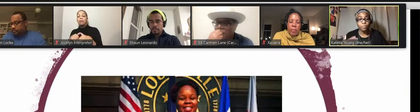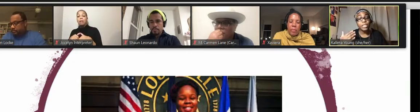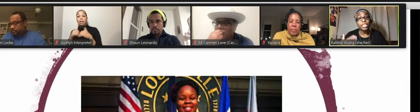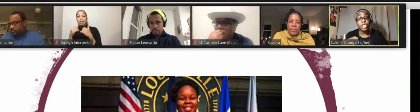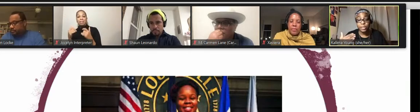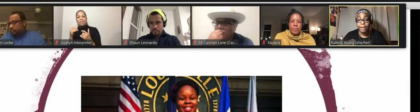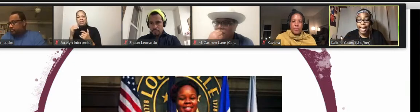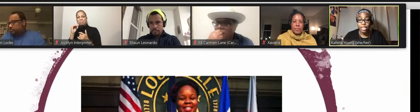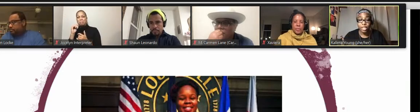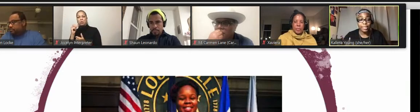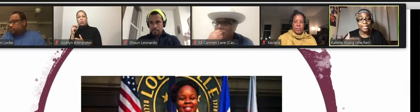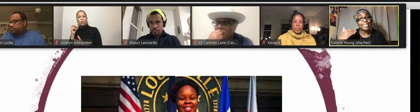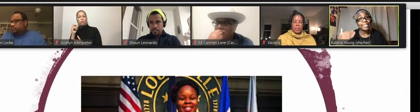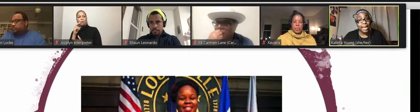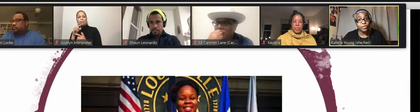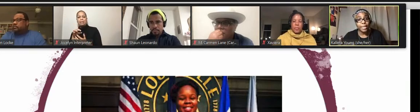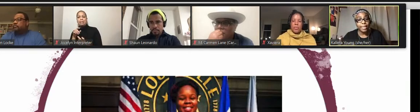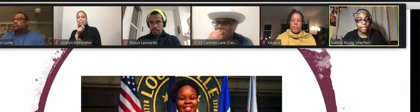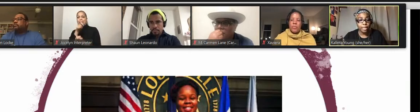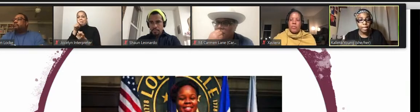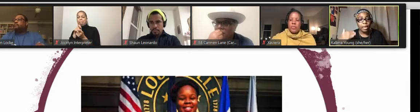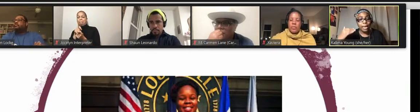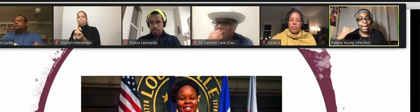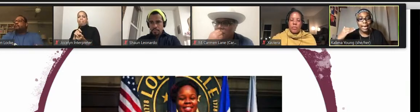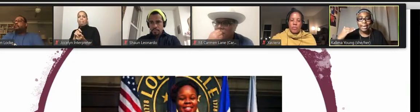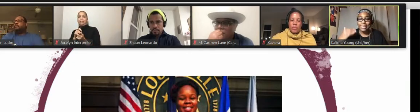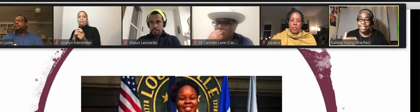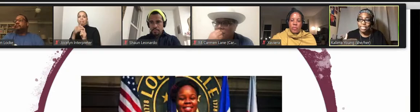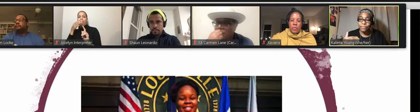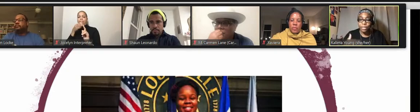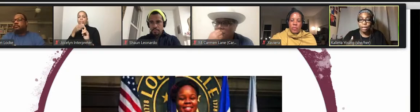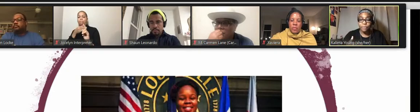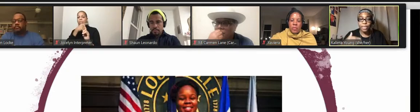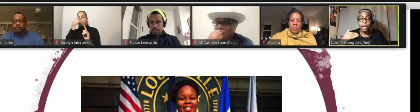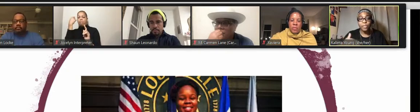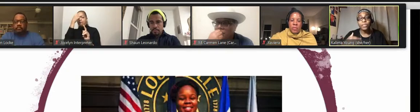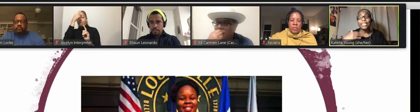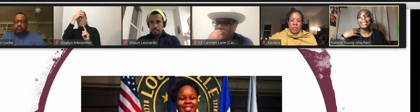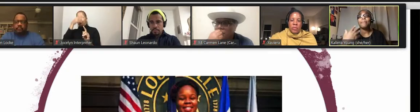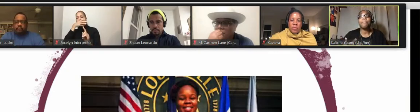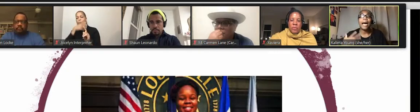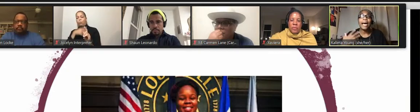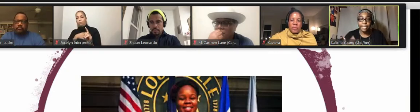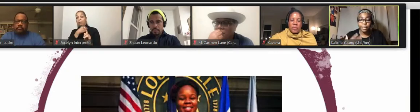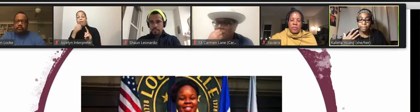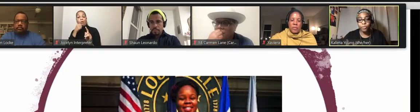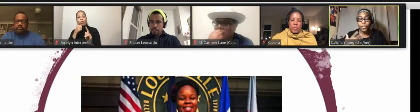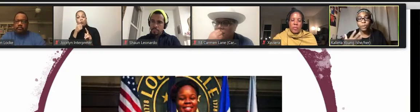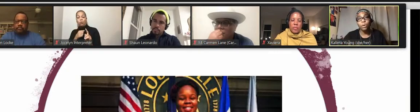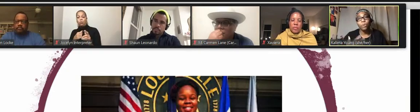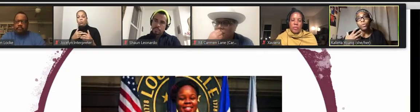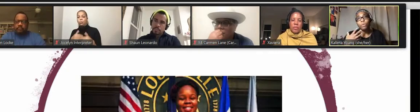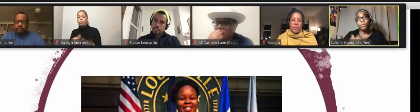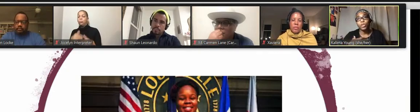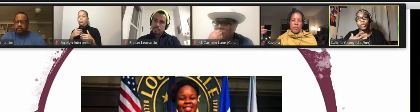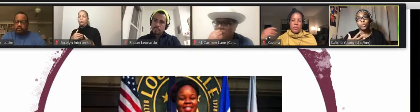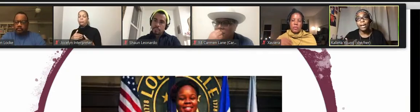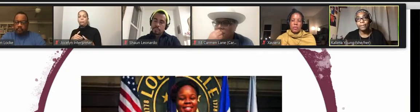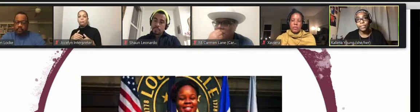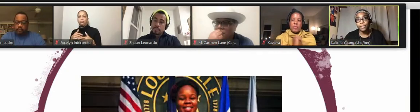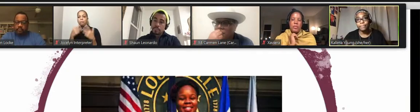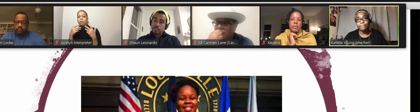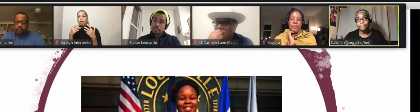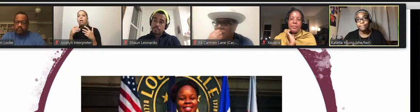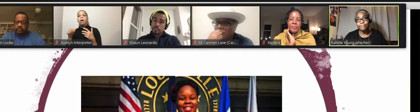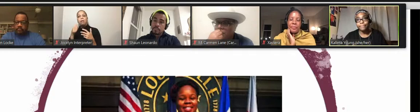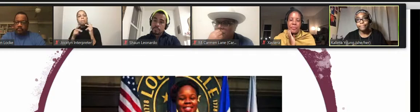girls, position their actions as exaggerated and excessive enough that others can embody them for their own emotional